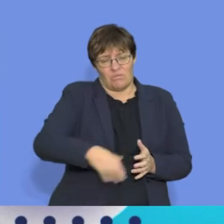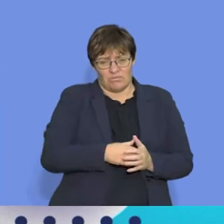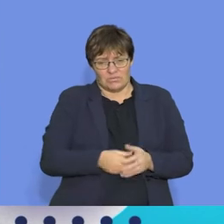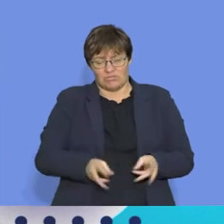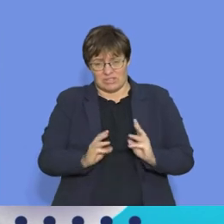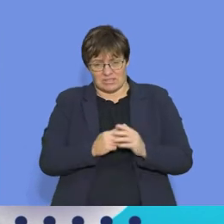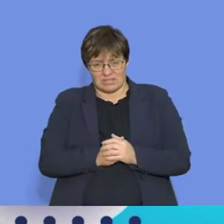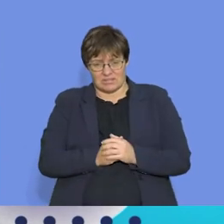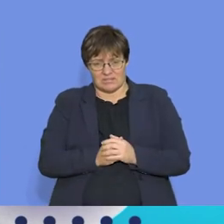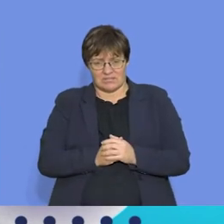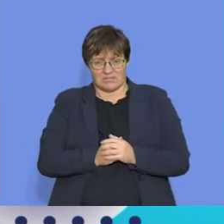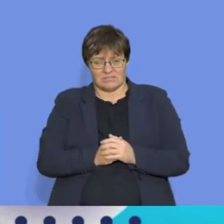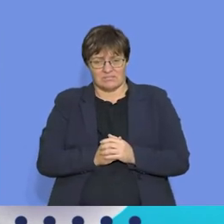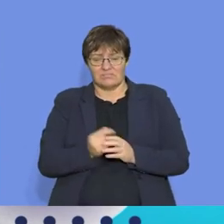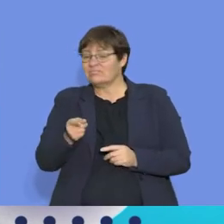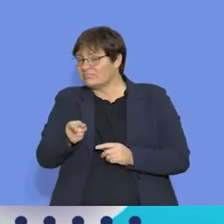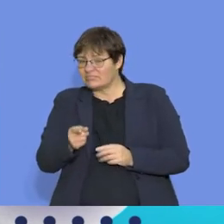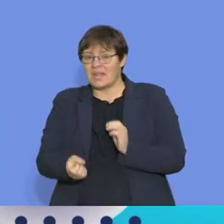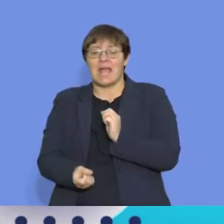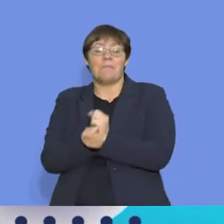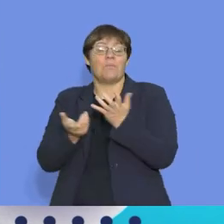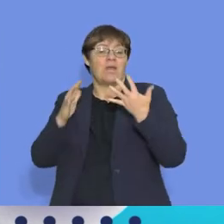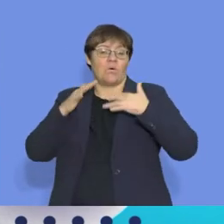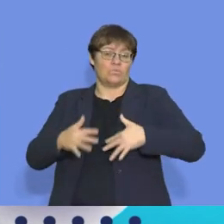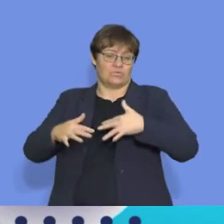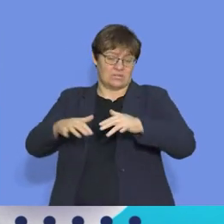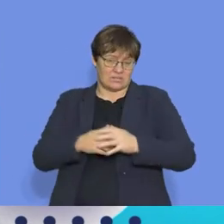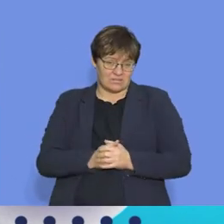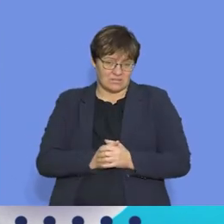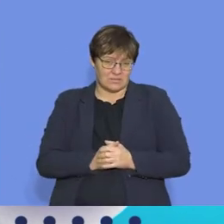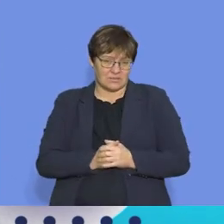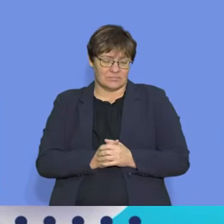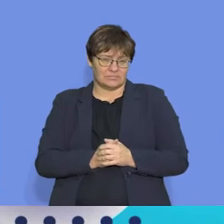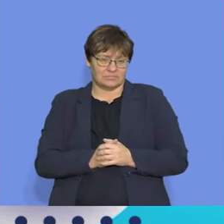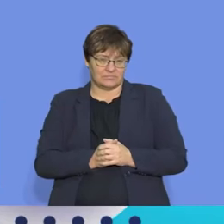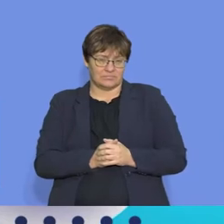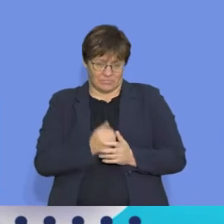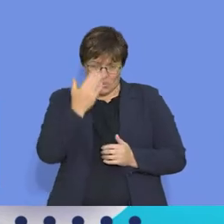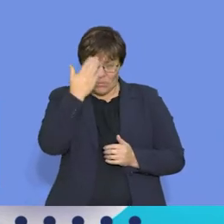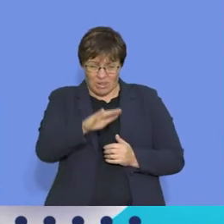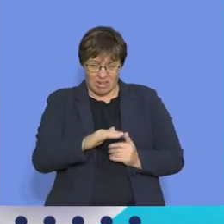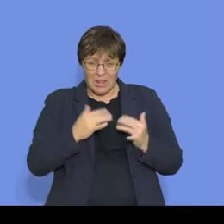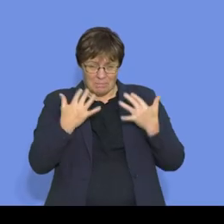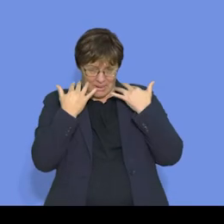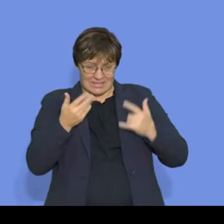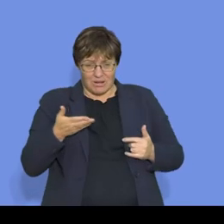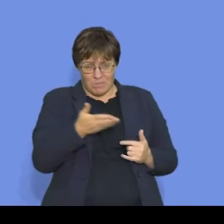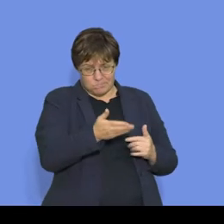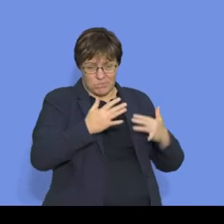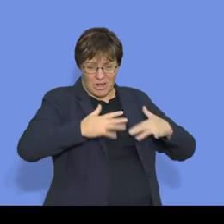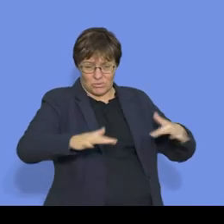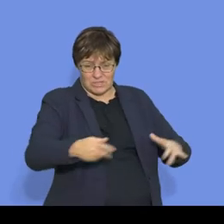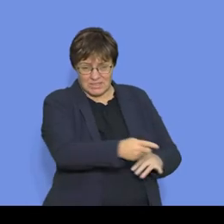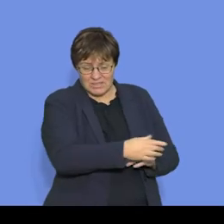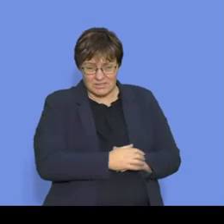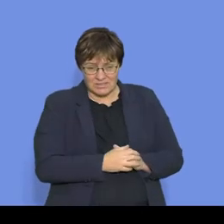plastic we throw down in the streets which ends up in the ocean. And you do know what